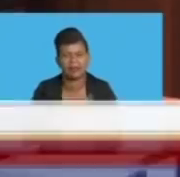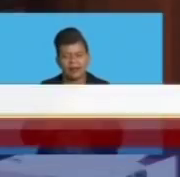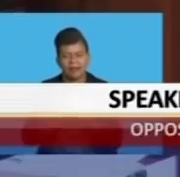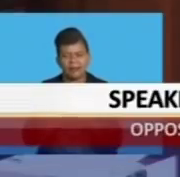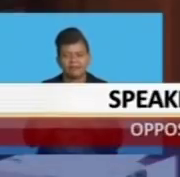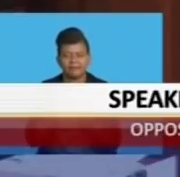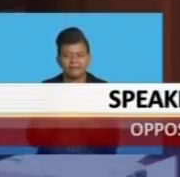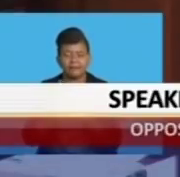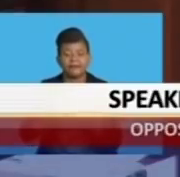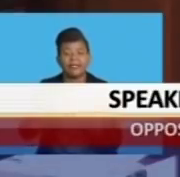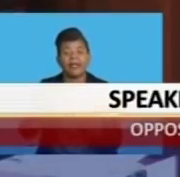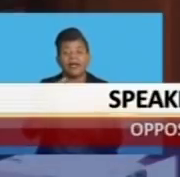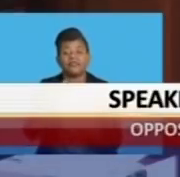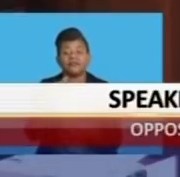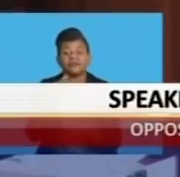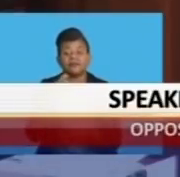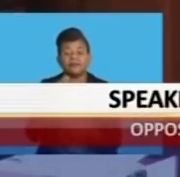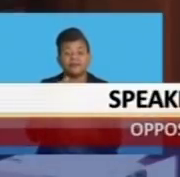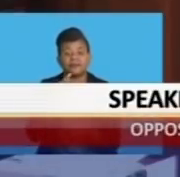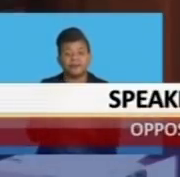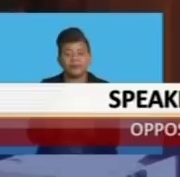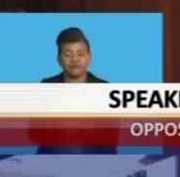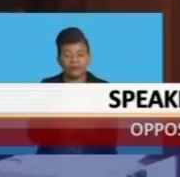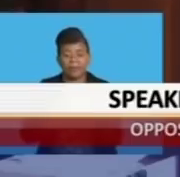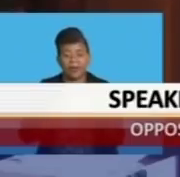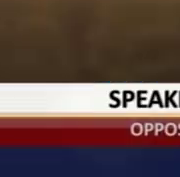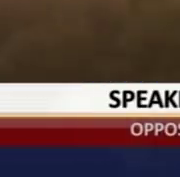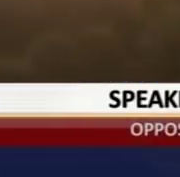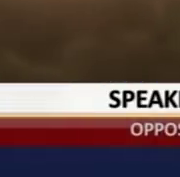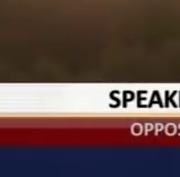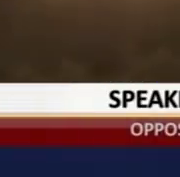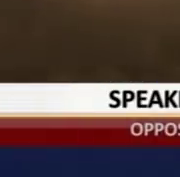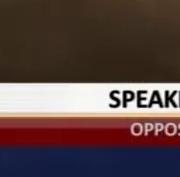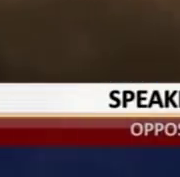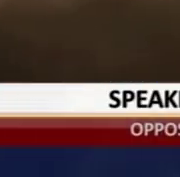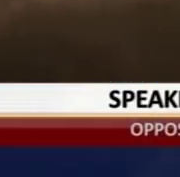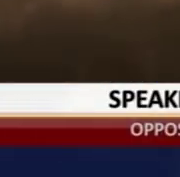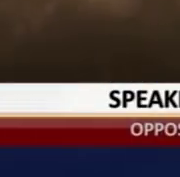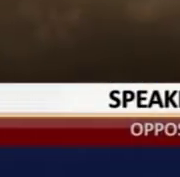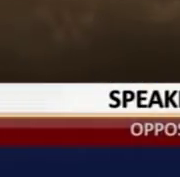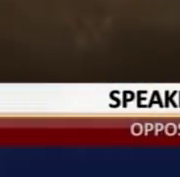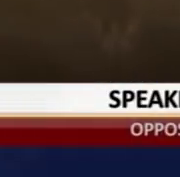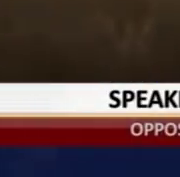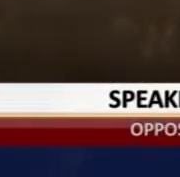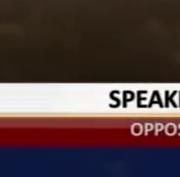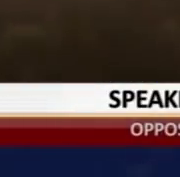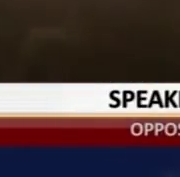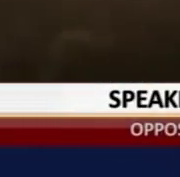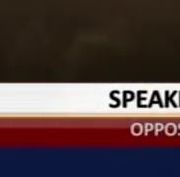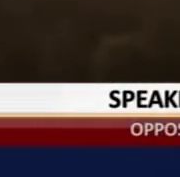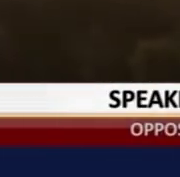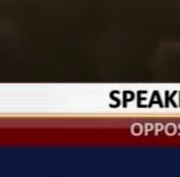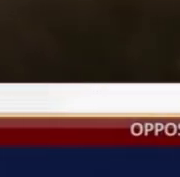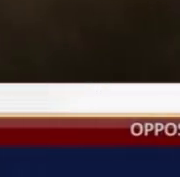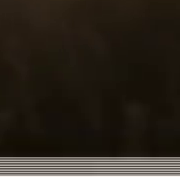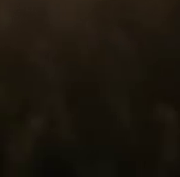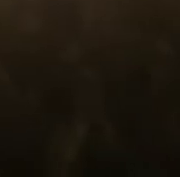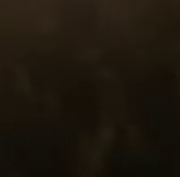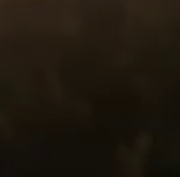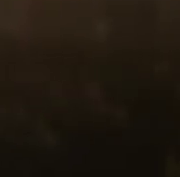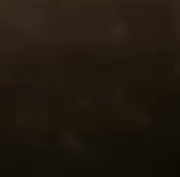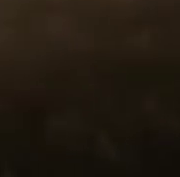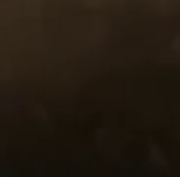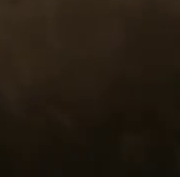The Speaker reiterated that legally binding leases and other instruments issued under a written law must be dealt with in accordance with